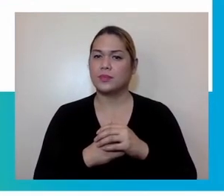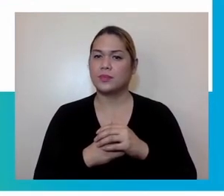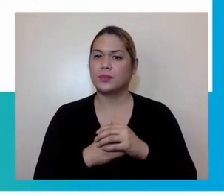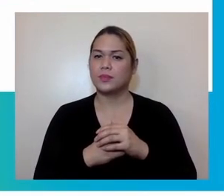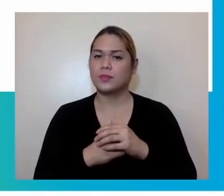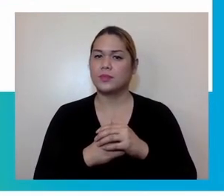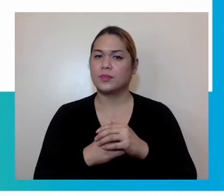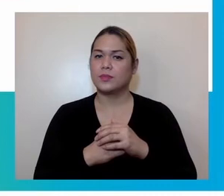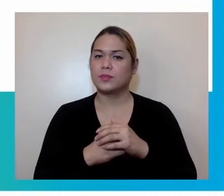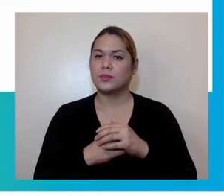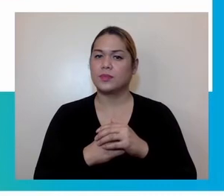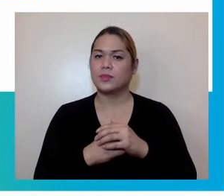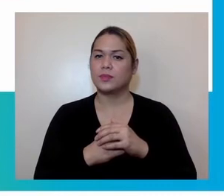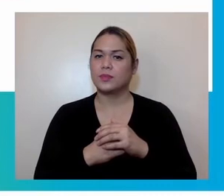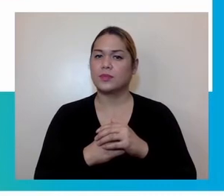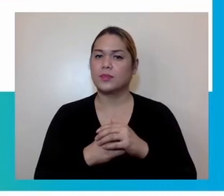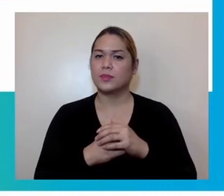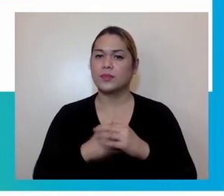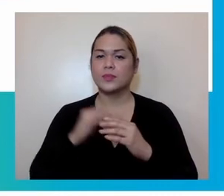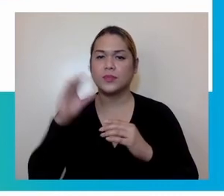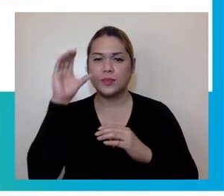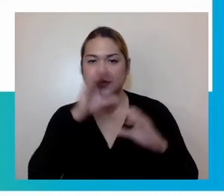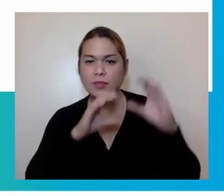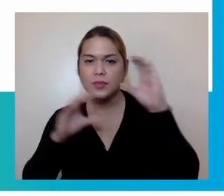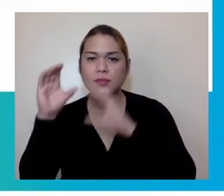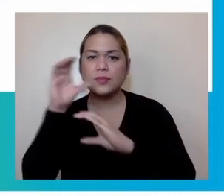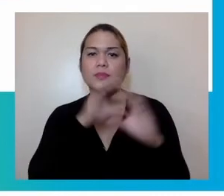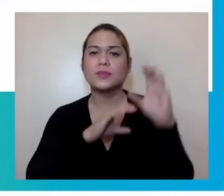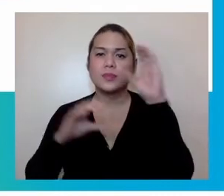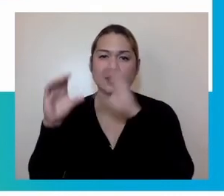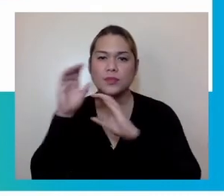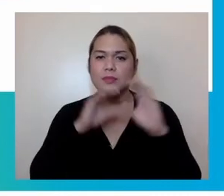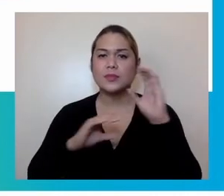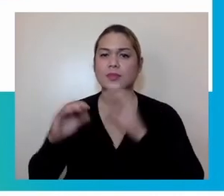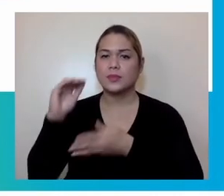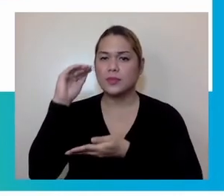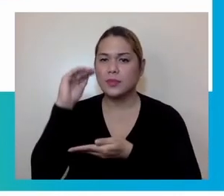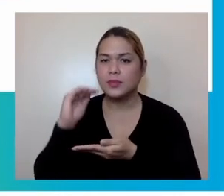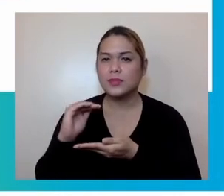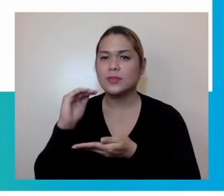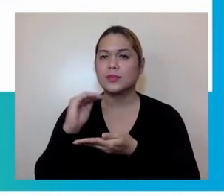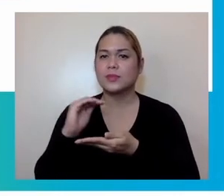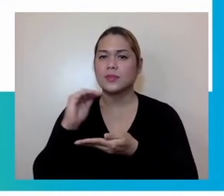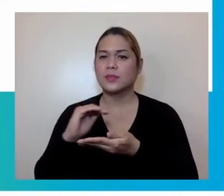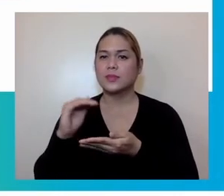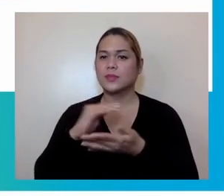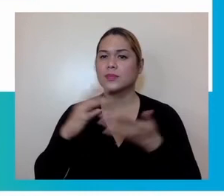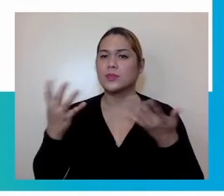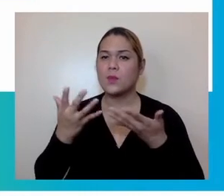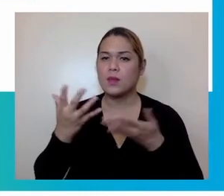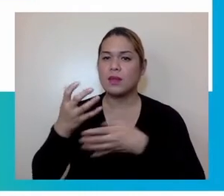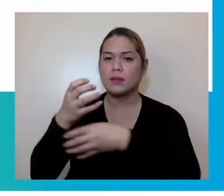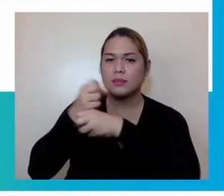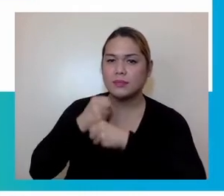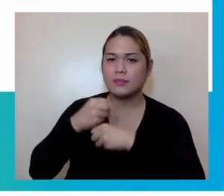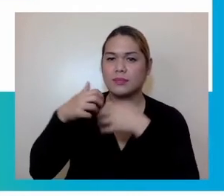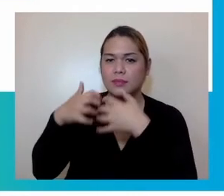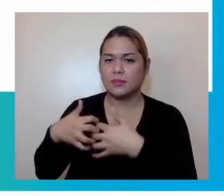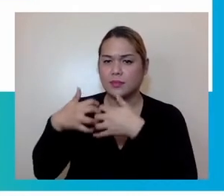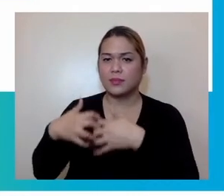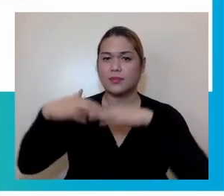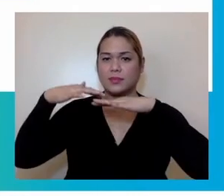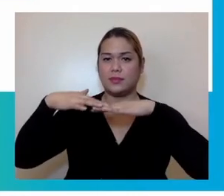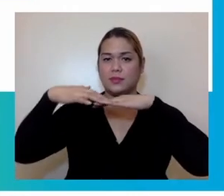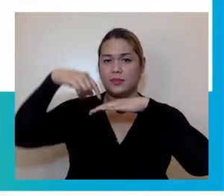sources that are environmentally and socially unsustainable. Then here I